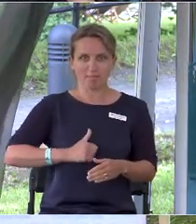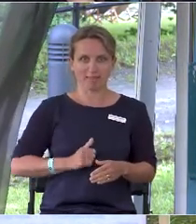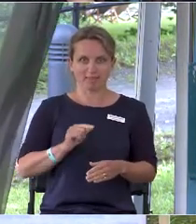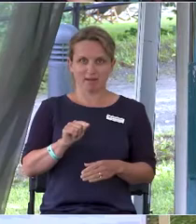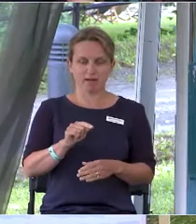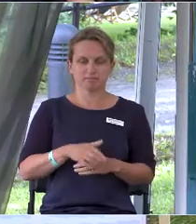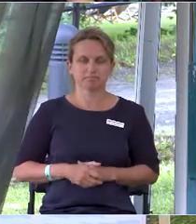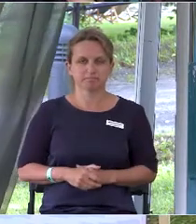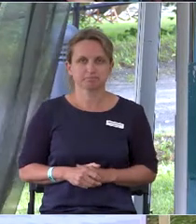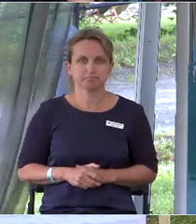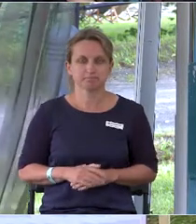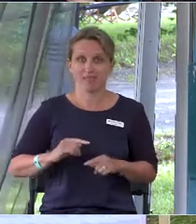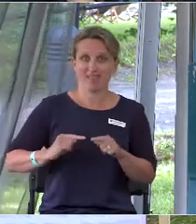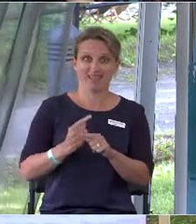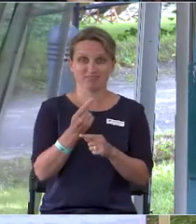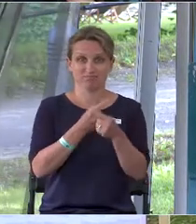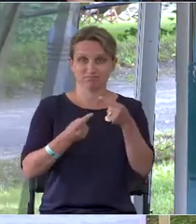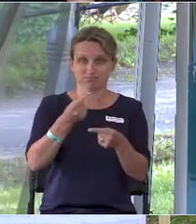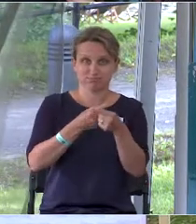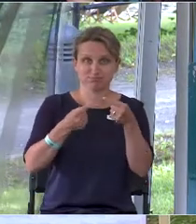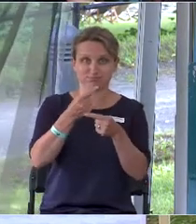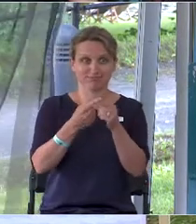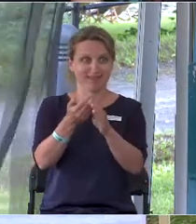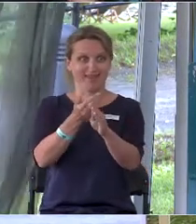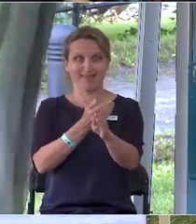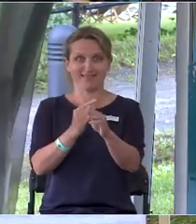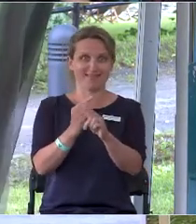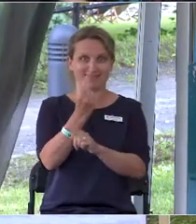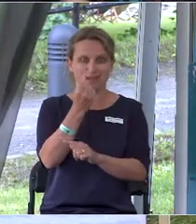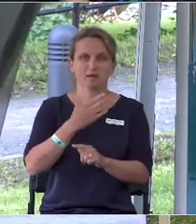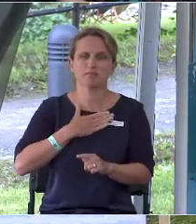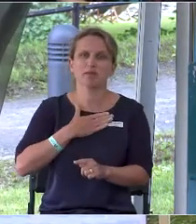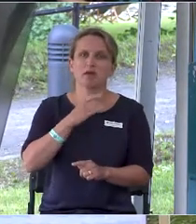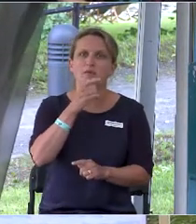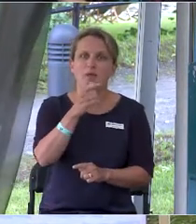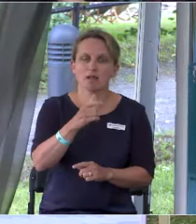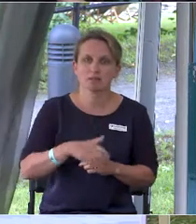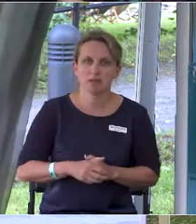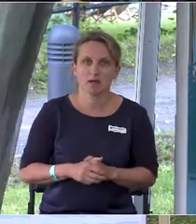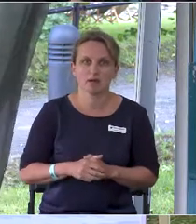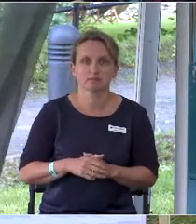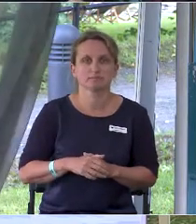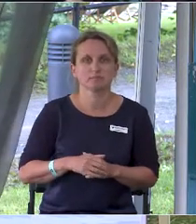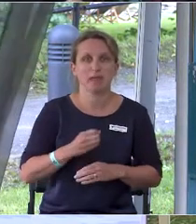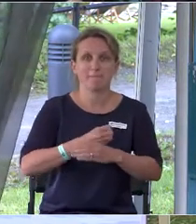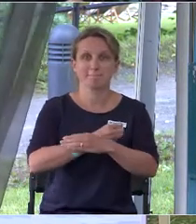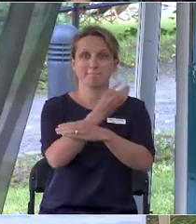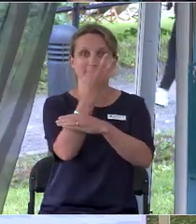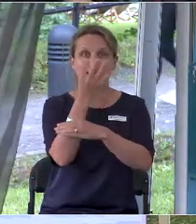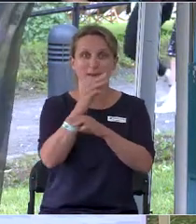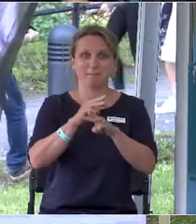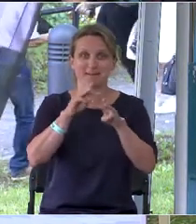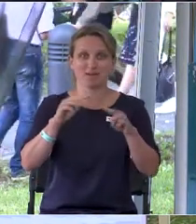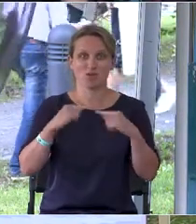but before we go to the discussion of the business, I also like to mention that the Holy Council Minister's Office